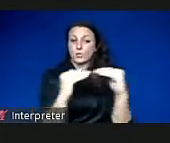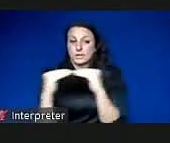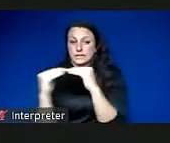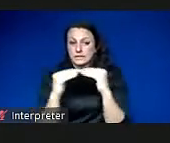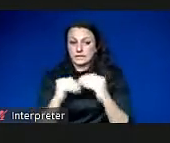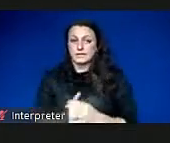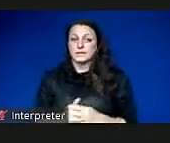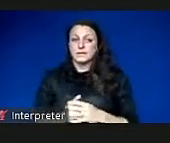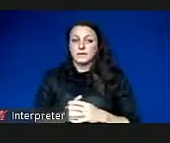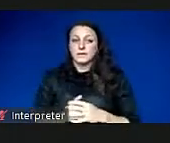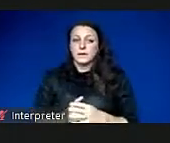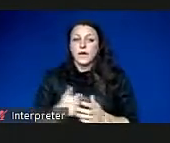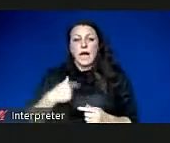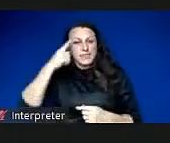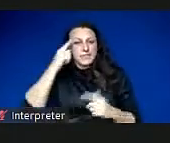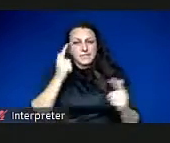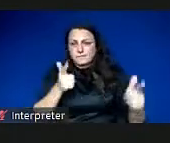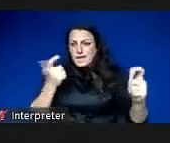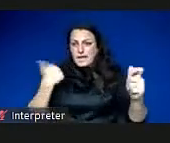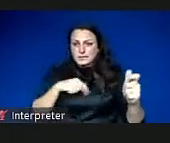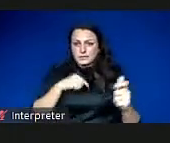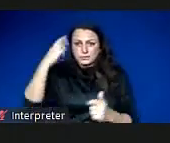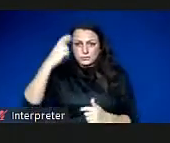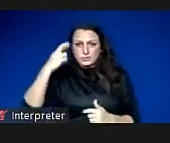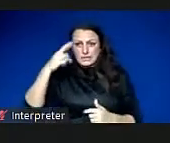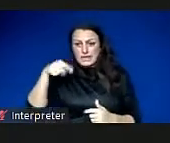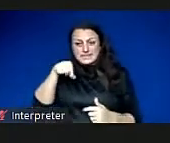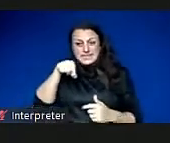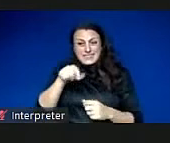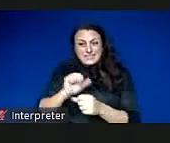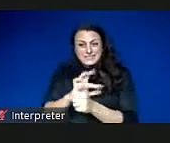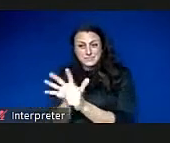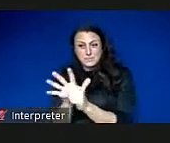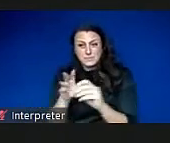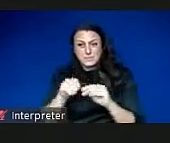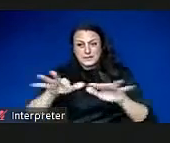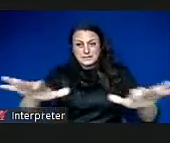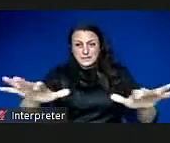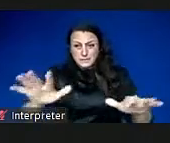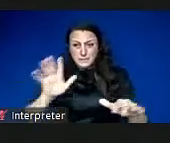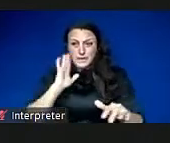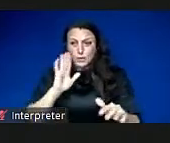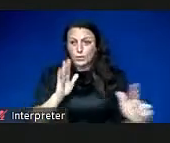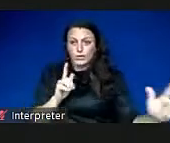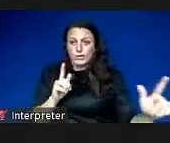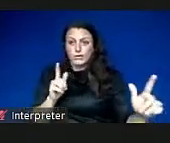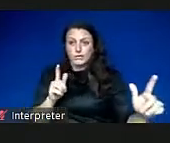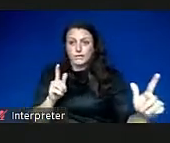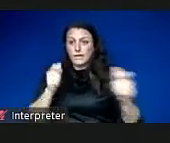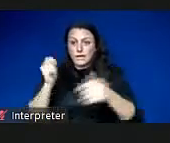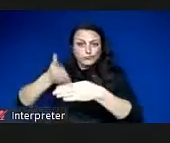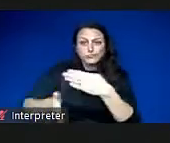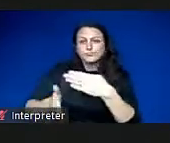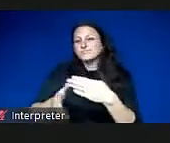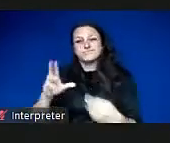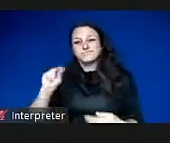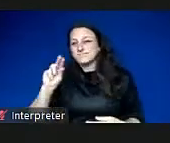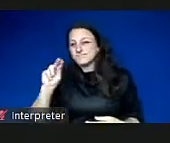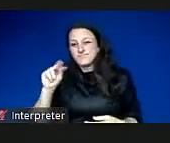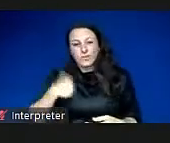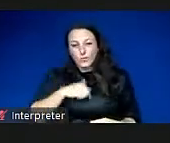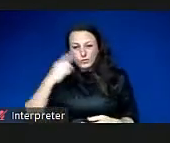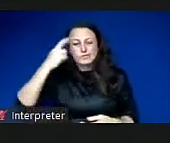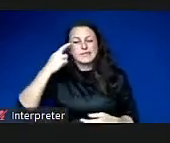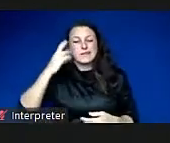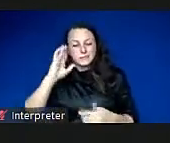we quickly understood that this pandemic would not be something that we would be able to get quickly out of. And so we put a